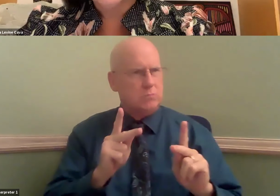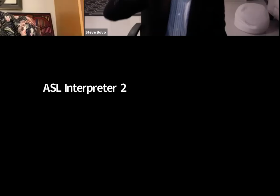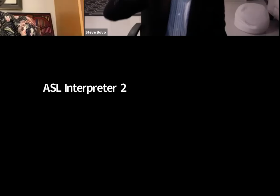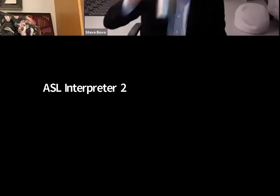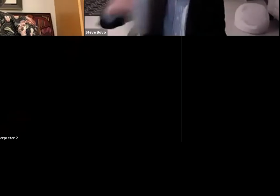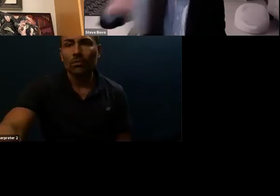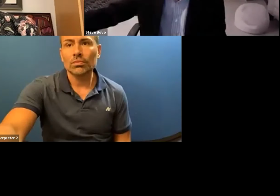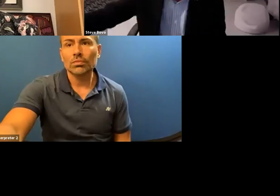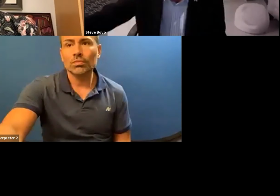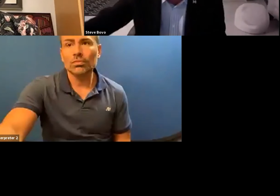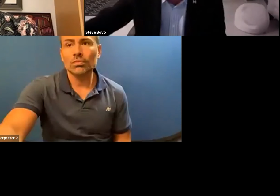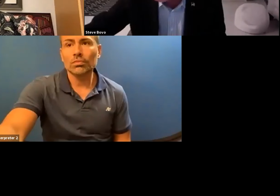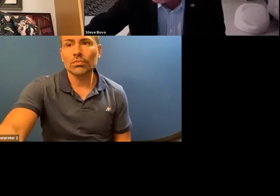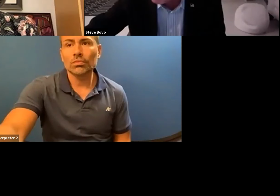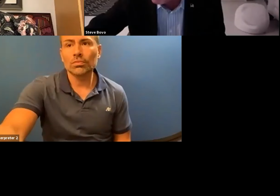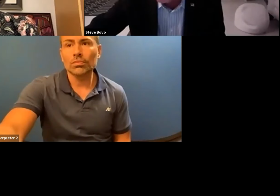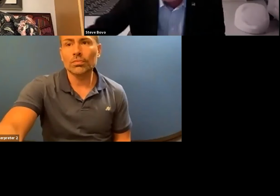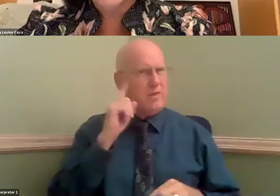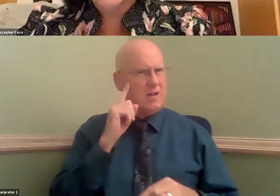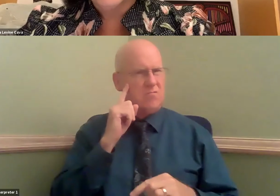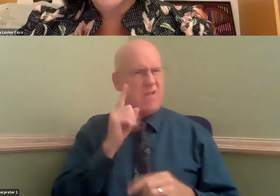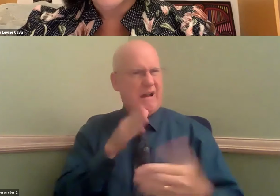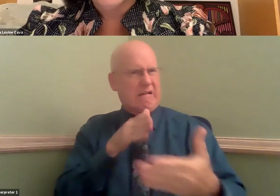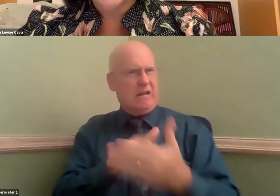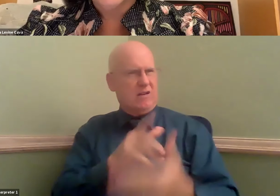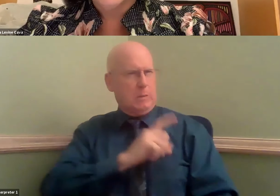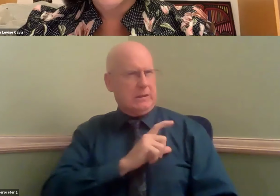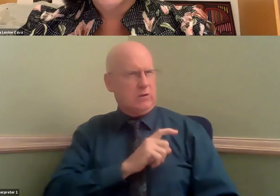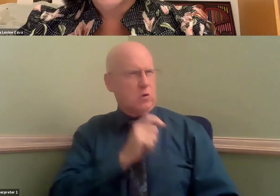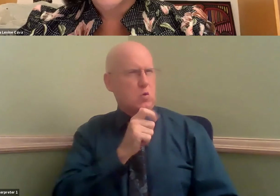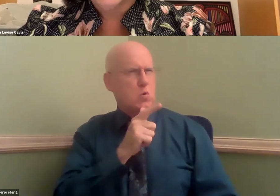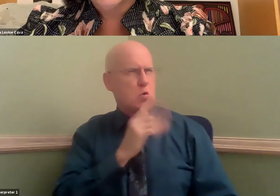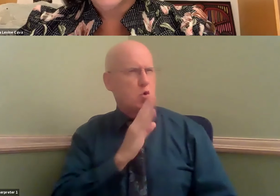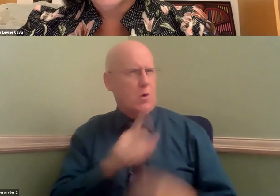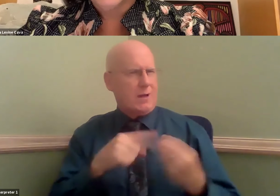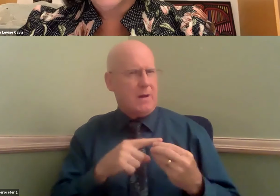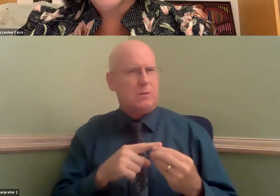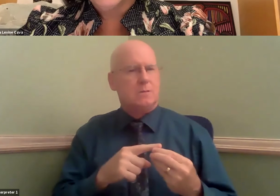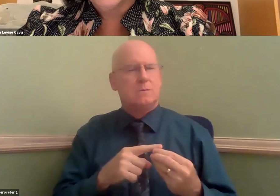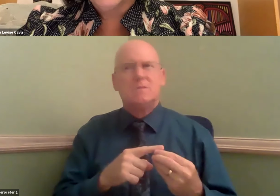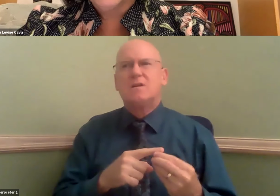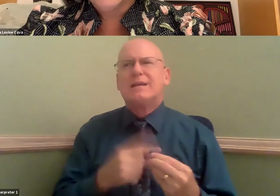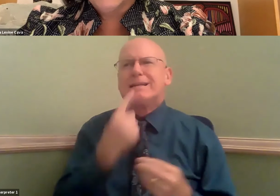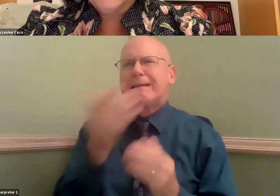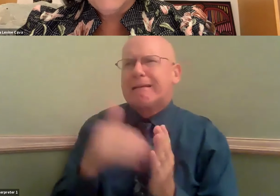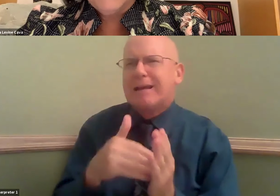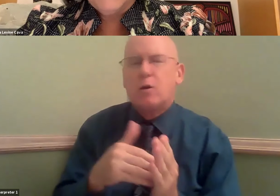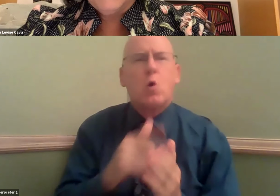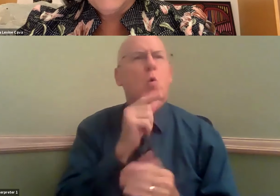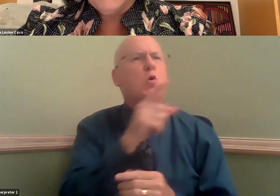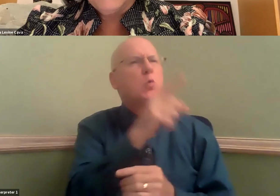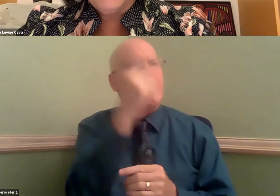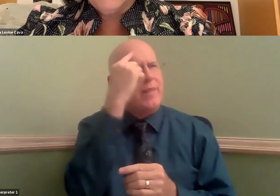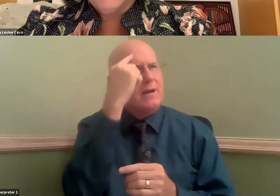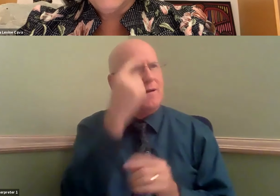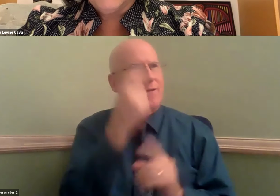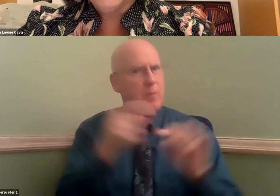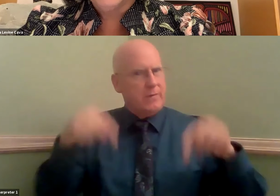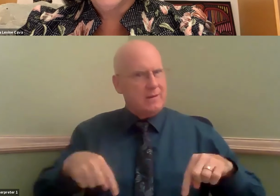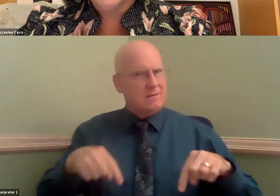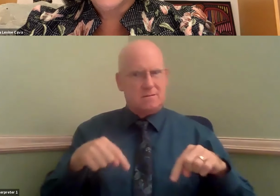who you feel were anti-police? I'm sorry, say that again? So who do you think from this